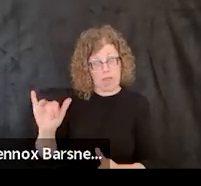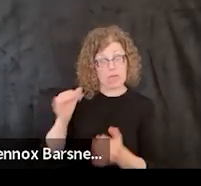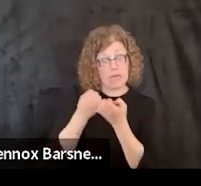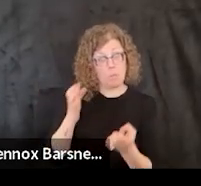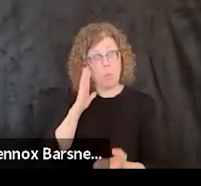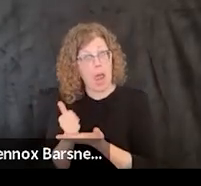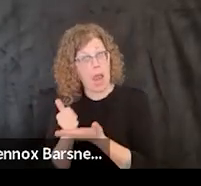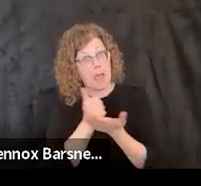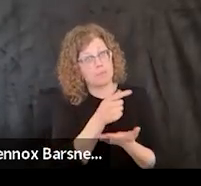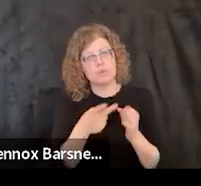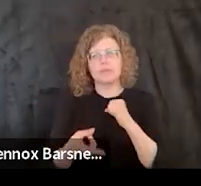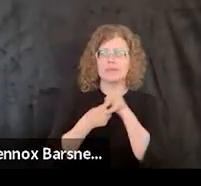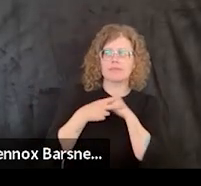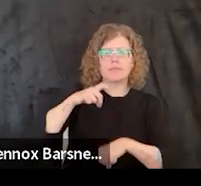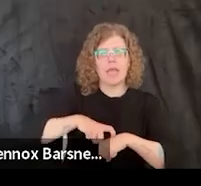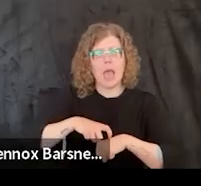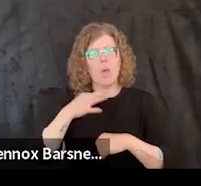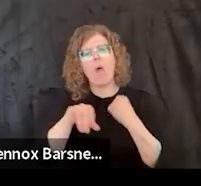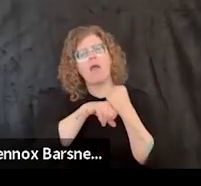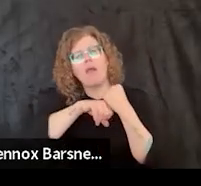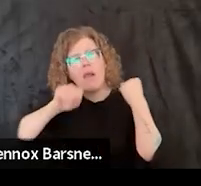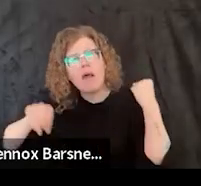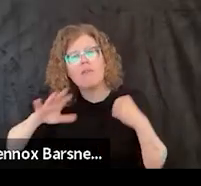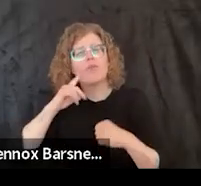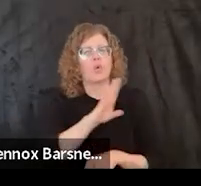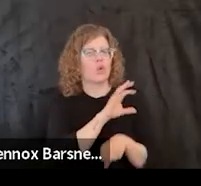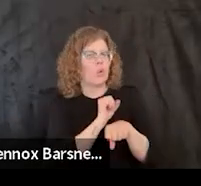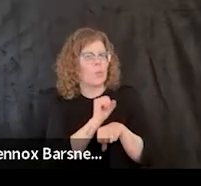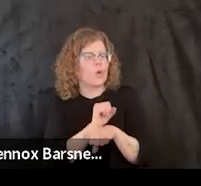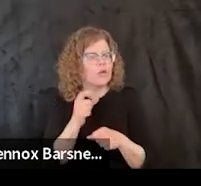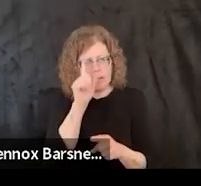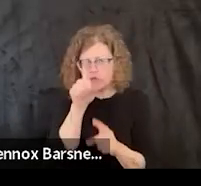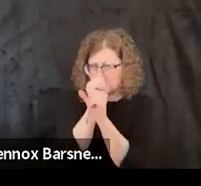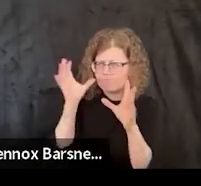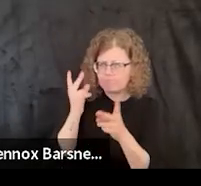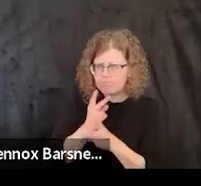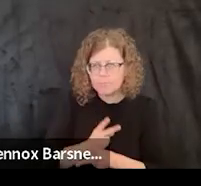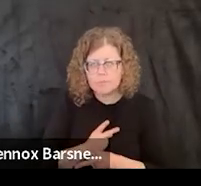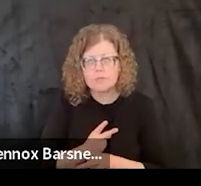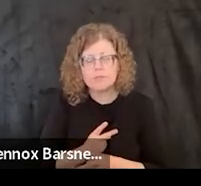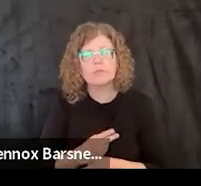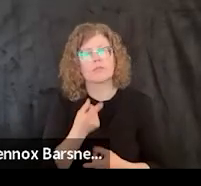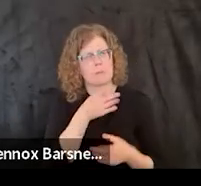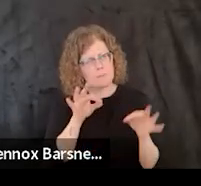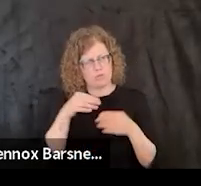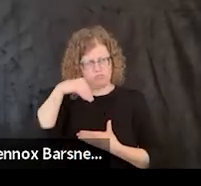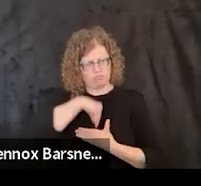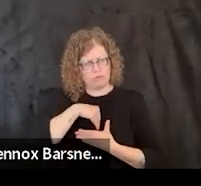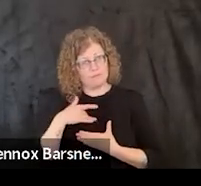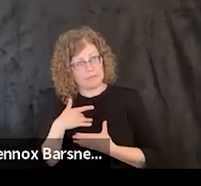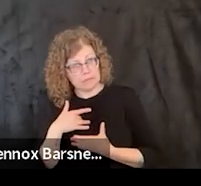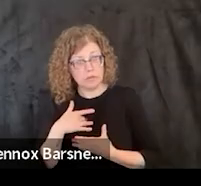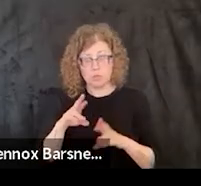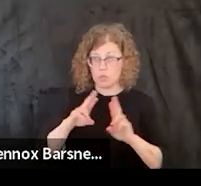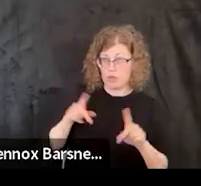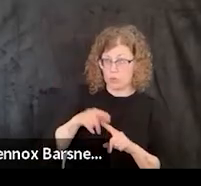to undertake the work? What is your level of readiness and commitment to owning that equipment? Have you